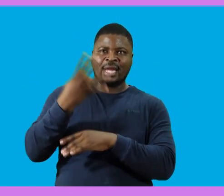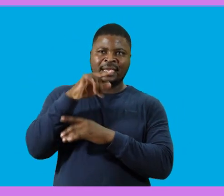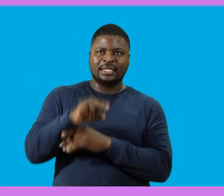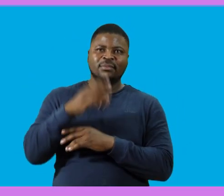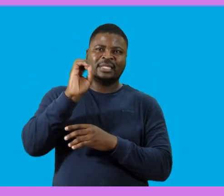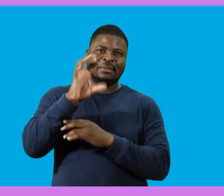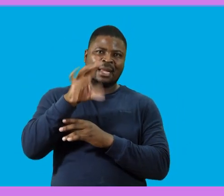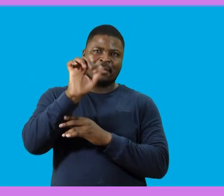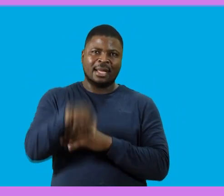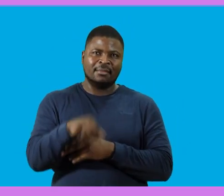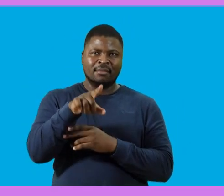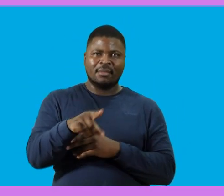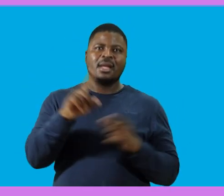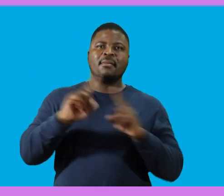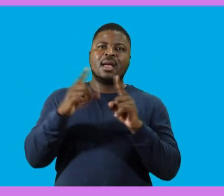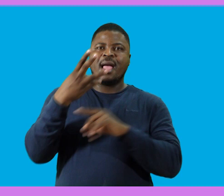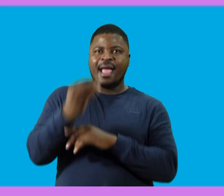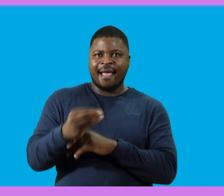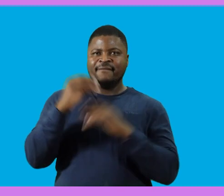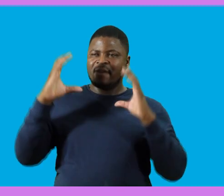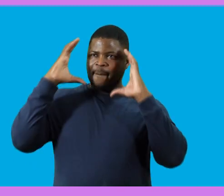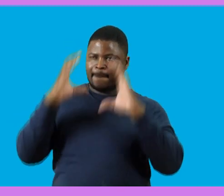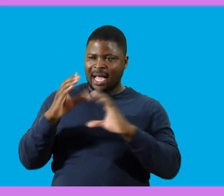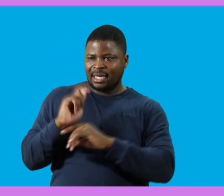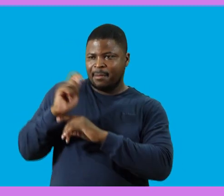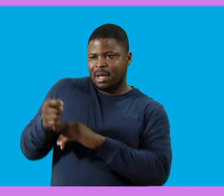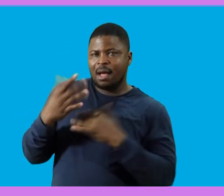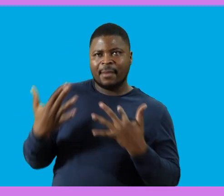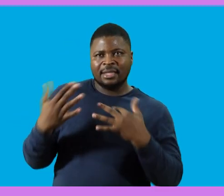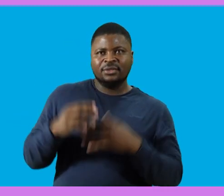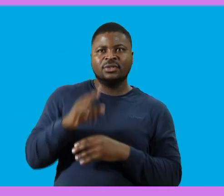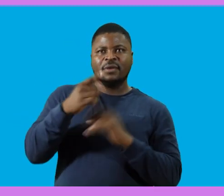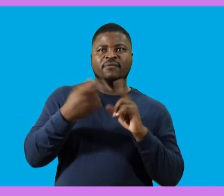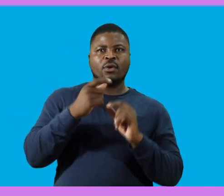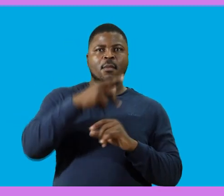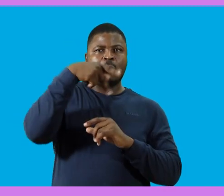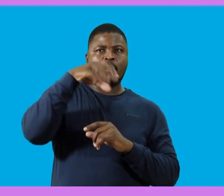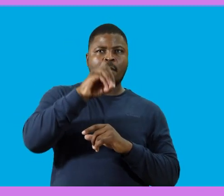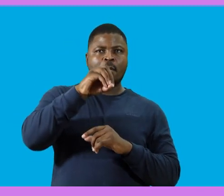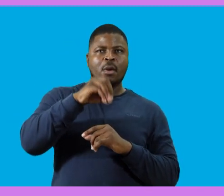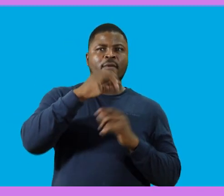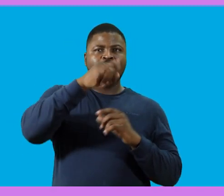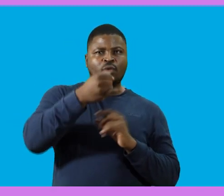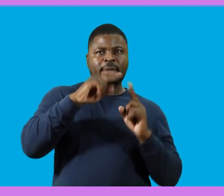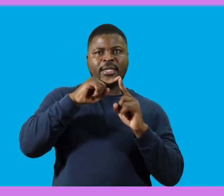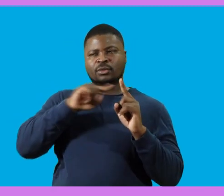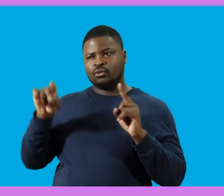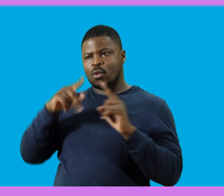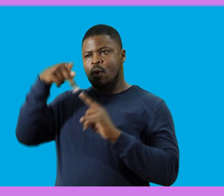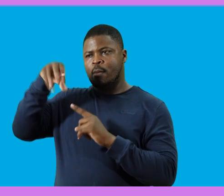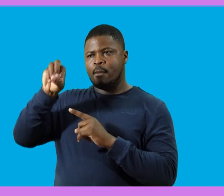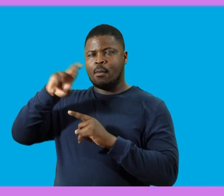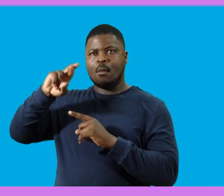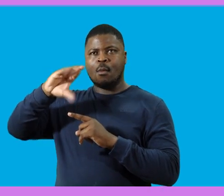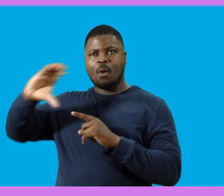Potchefstroom, and he buys a bus ticket for 250 Rand one way. He plans